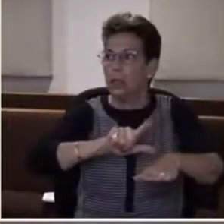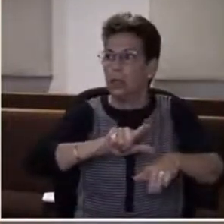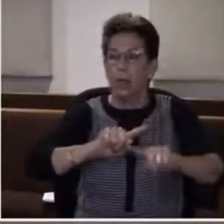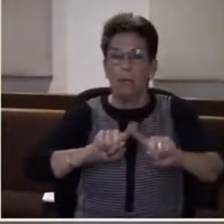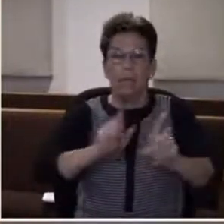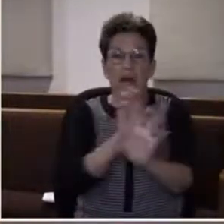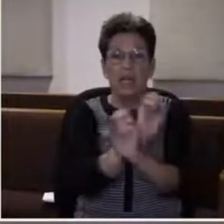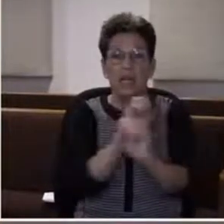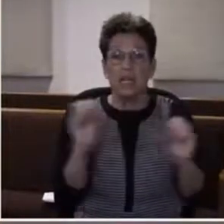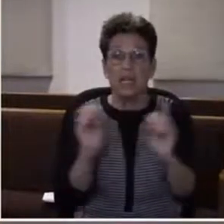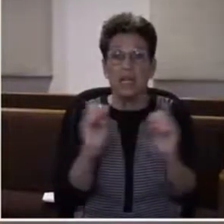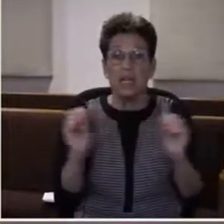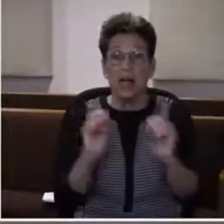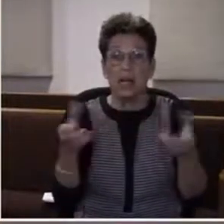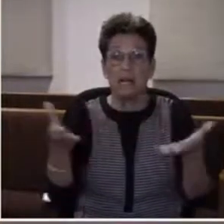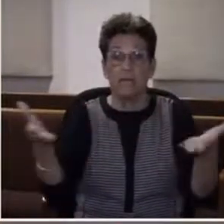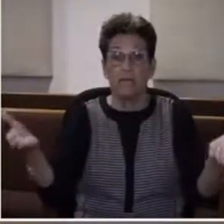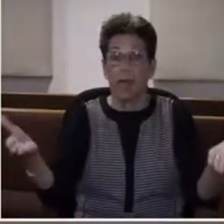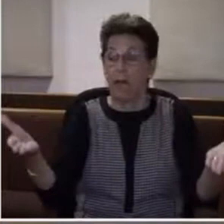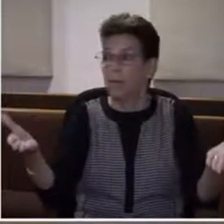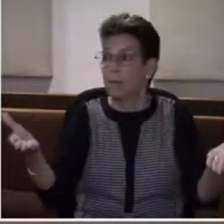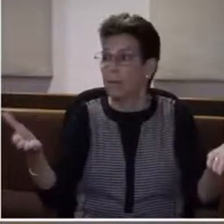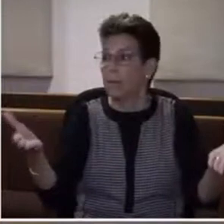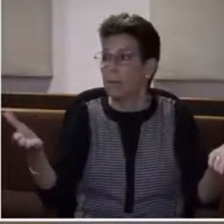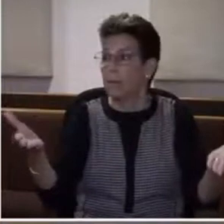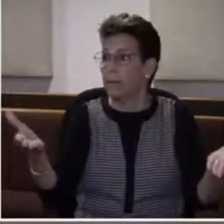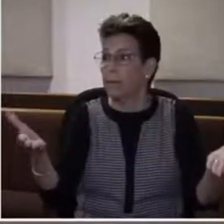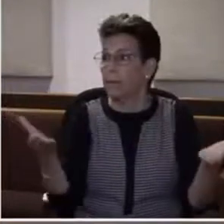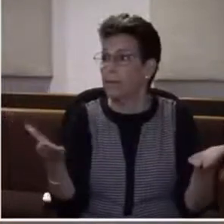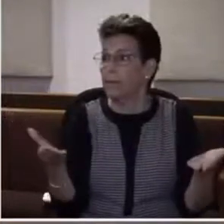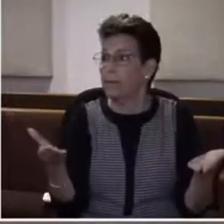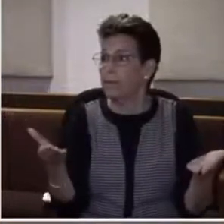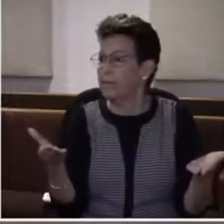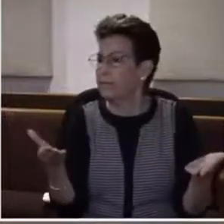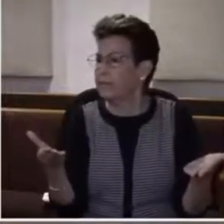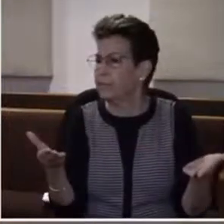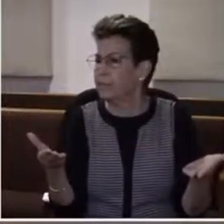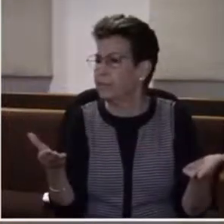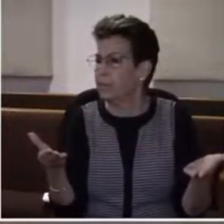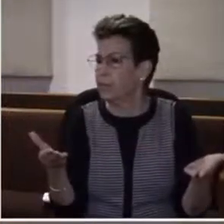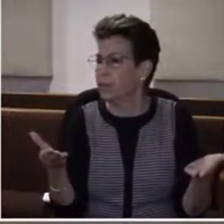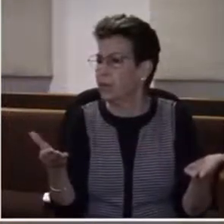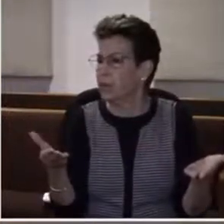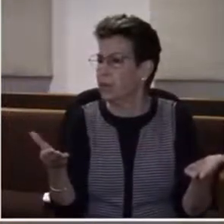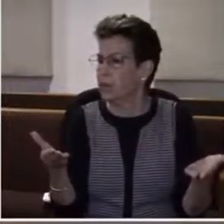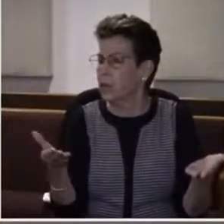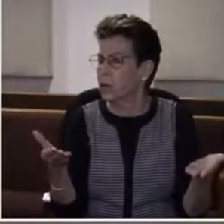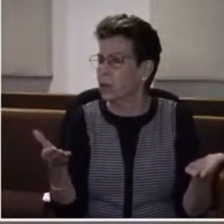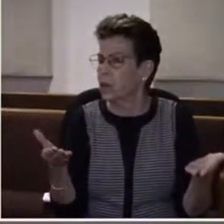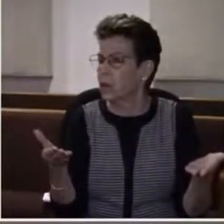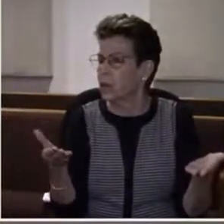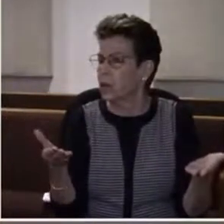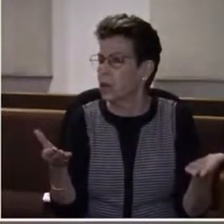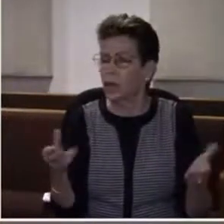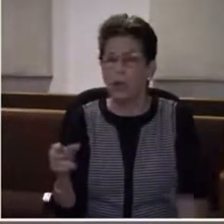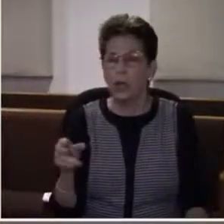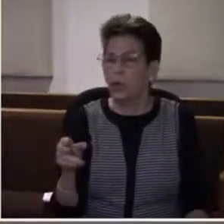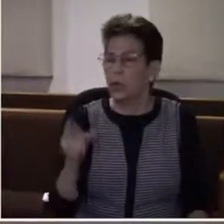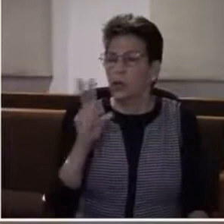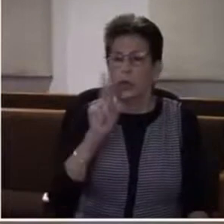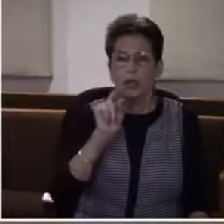them was Elijah sent. None of them means he was not sent to any widow in the nation of Israel.